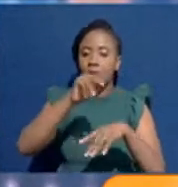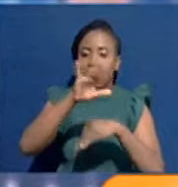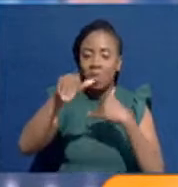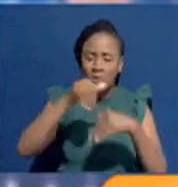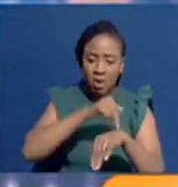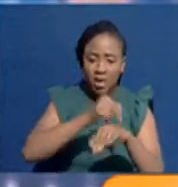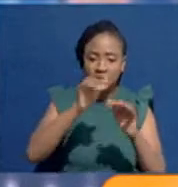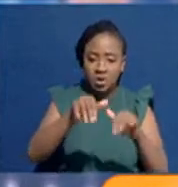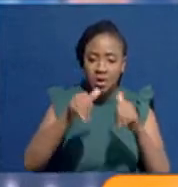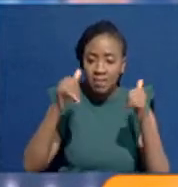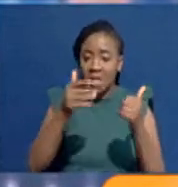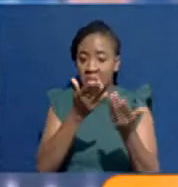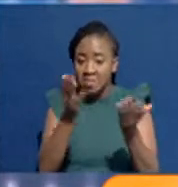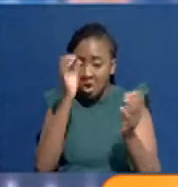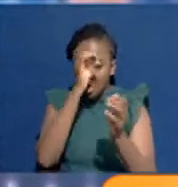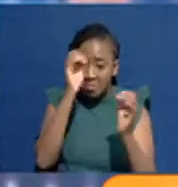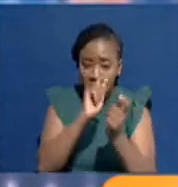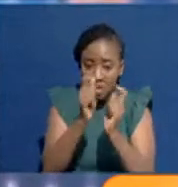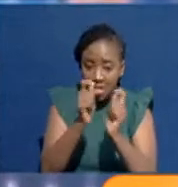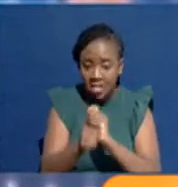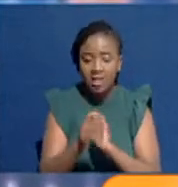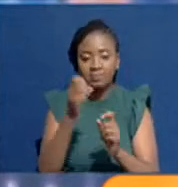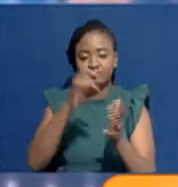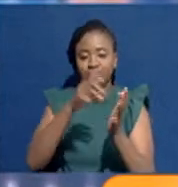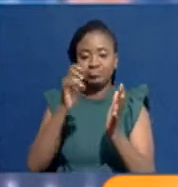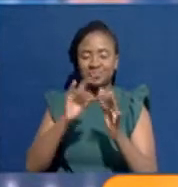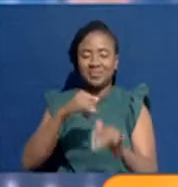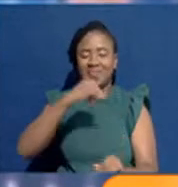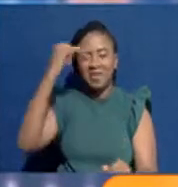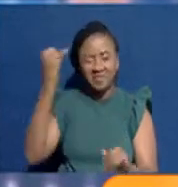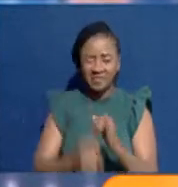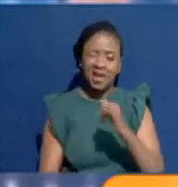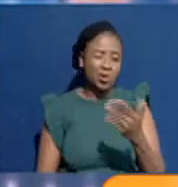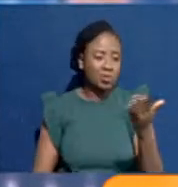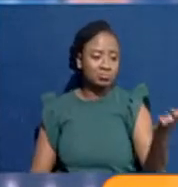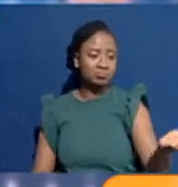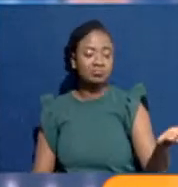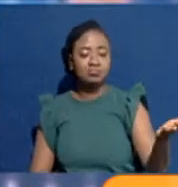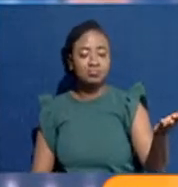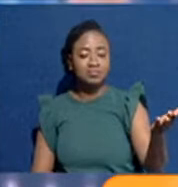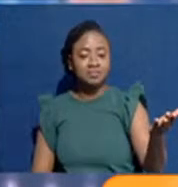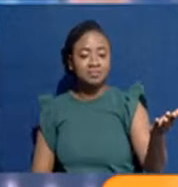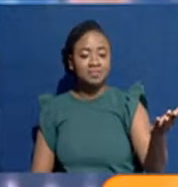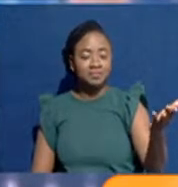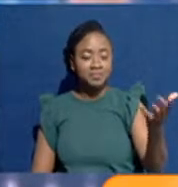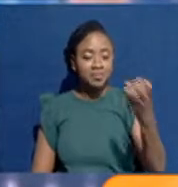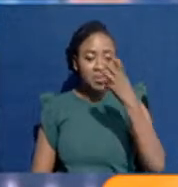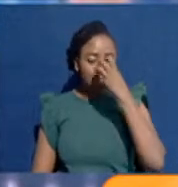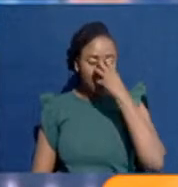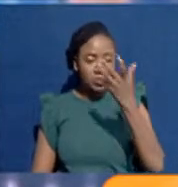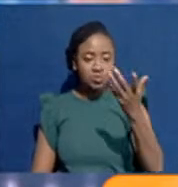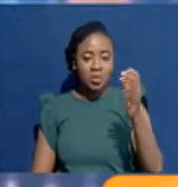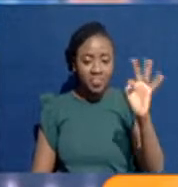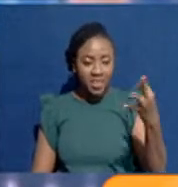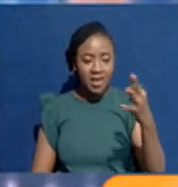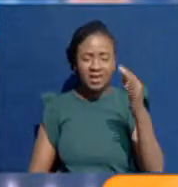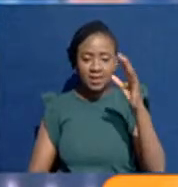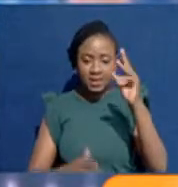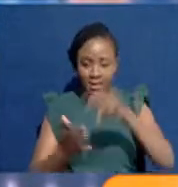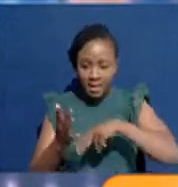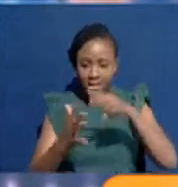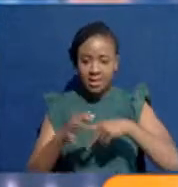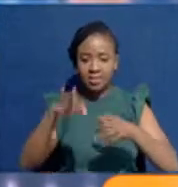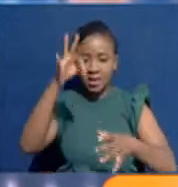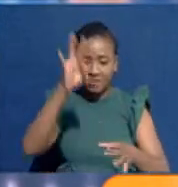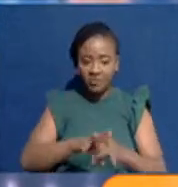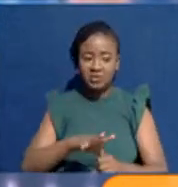opportunity to make amendments at that point. Mm-hmm. And then eventually we'll get to the final part, which will be that reading and voting. And of course, at